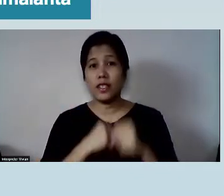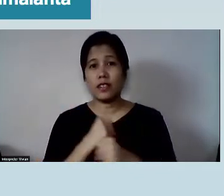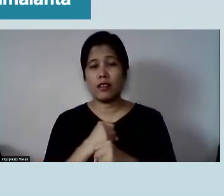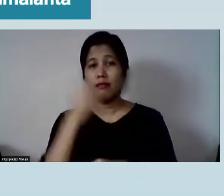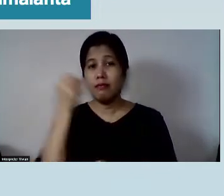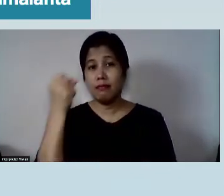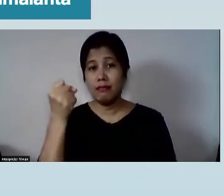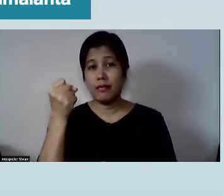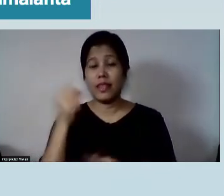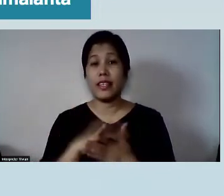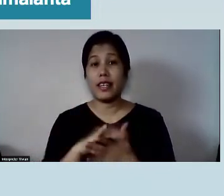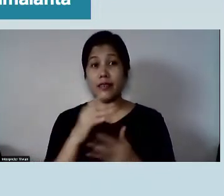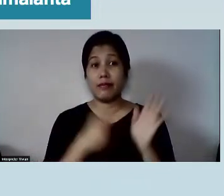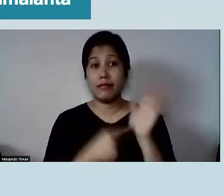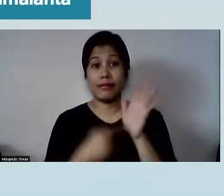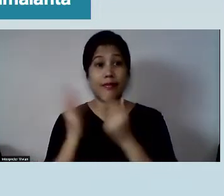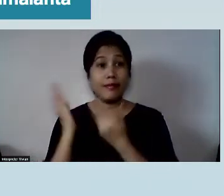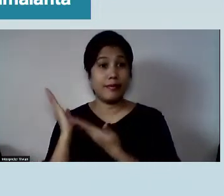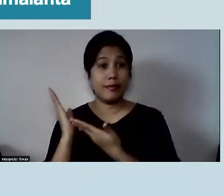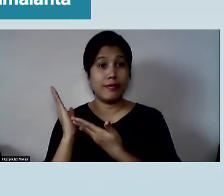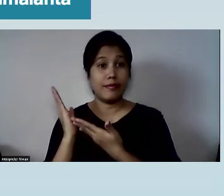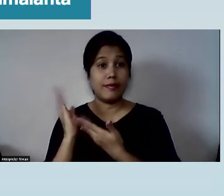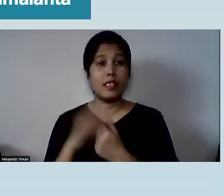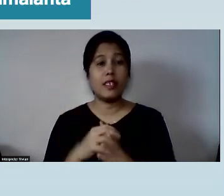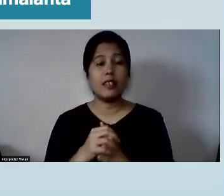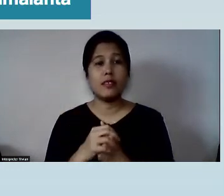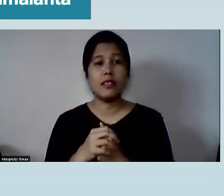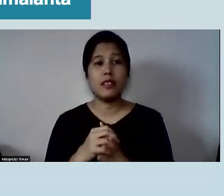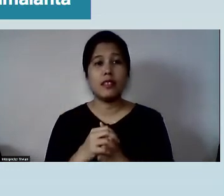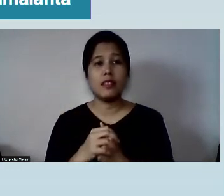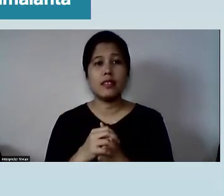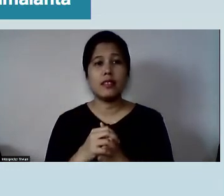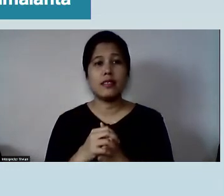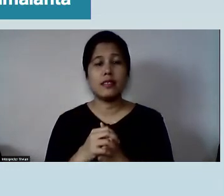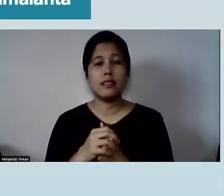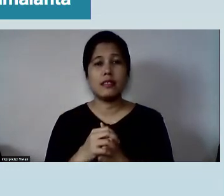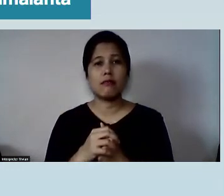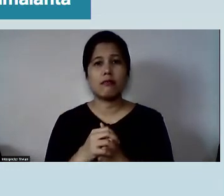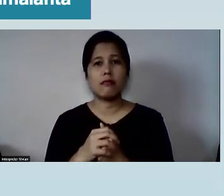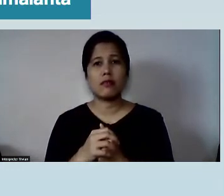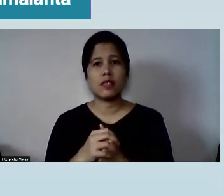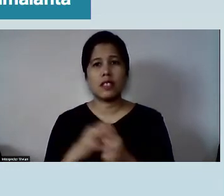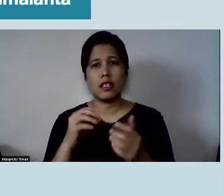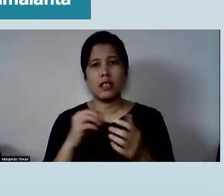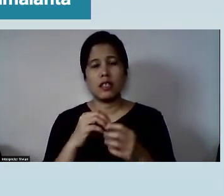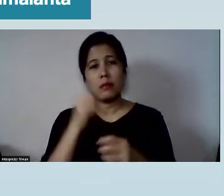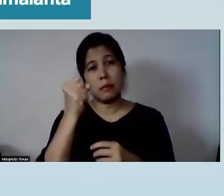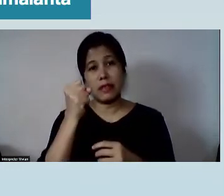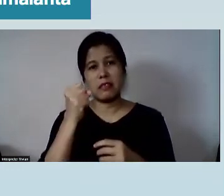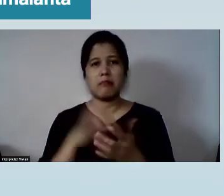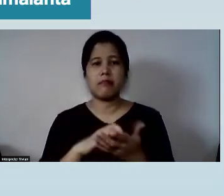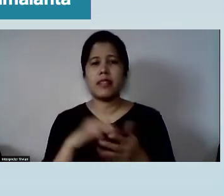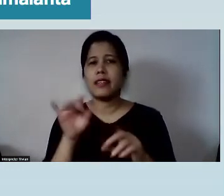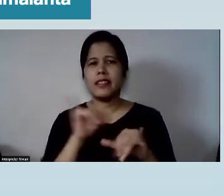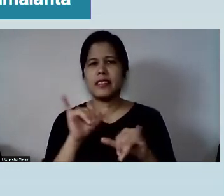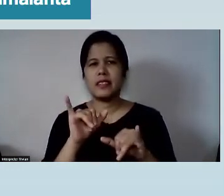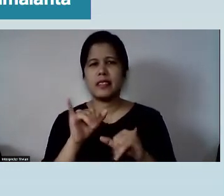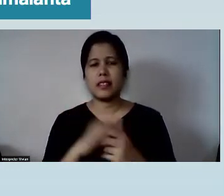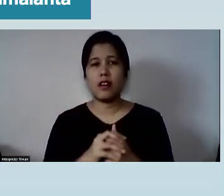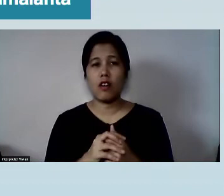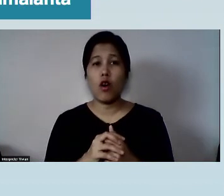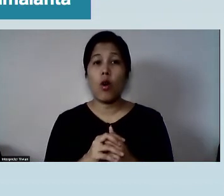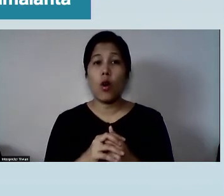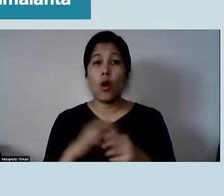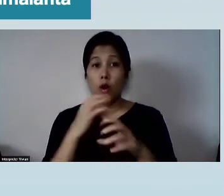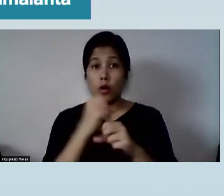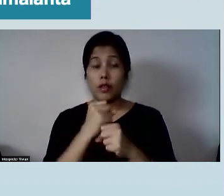sa pen. Okay? Ang 3-year-old, ganyan. E pinasok mo sa toddler school, pipilitin yung bata who holds the pen this